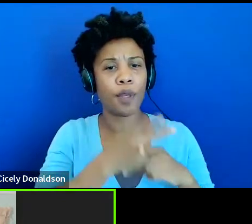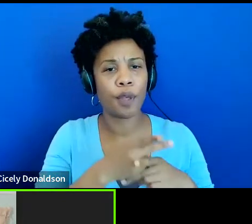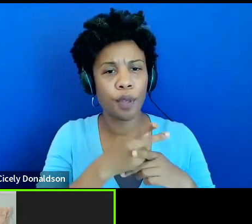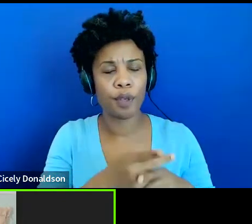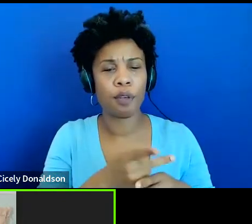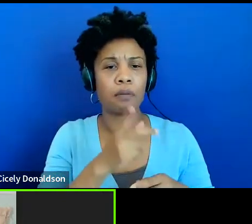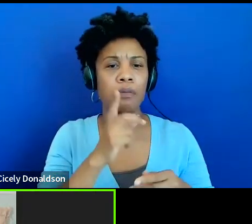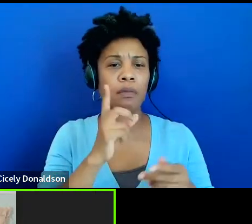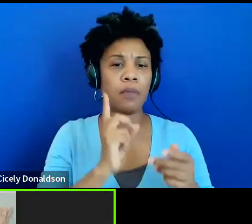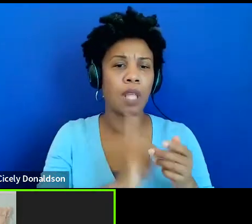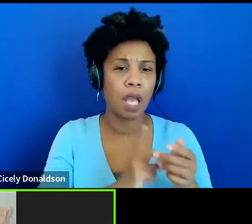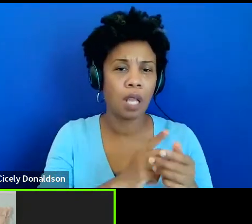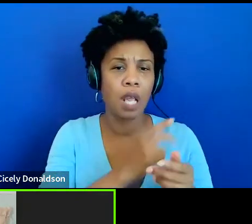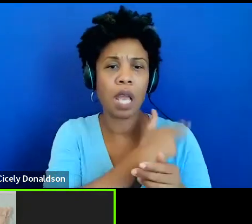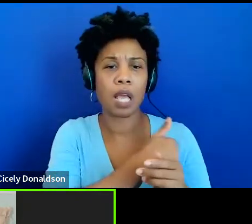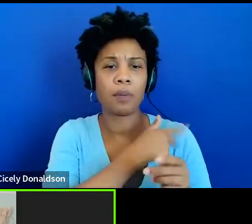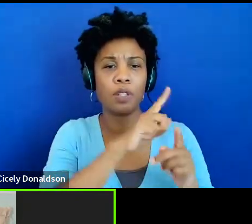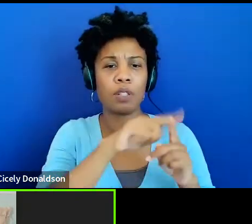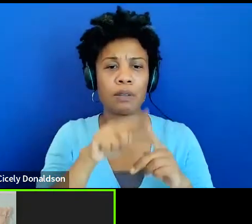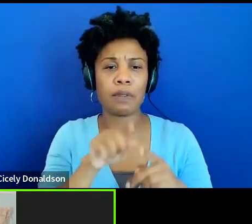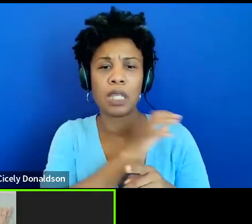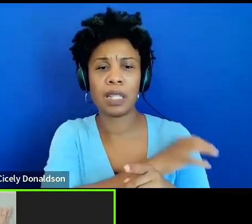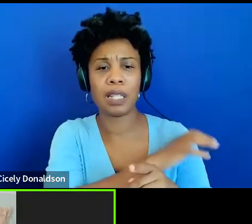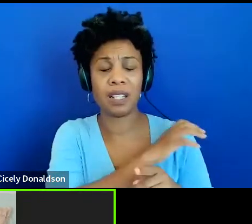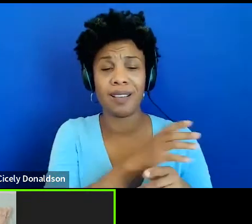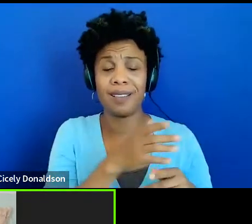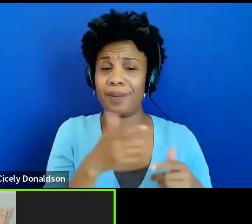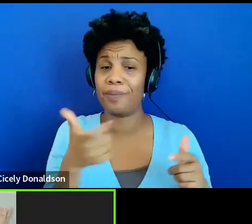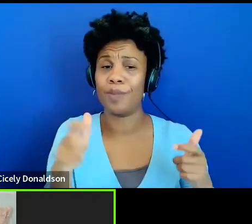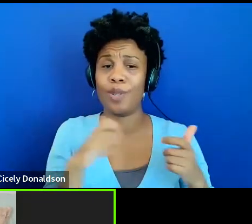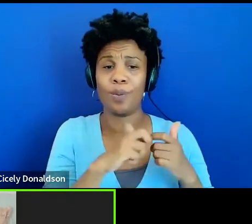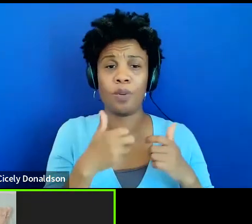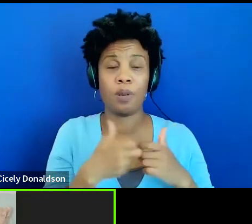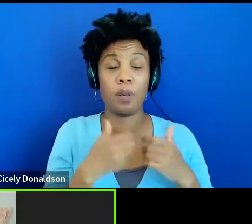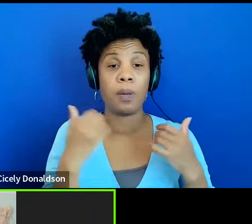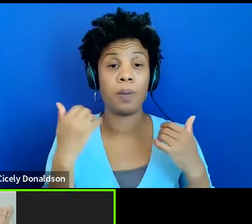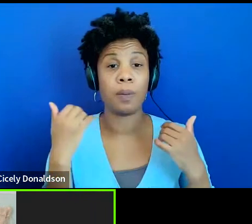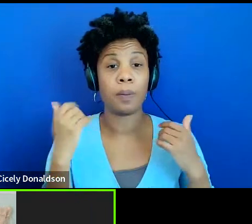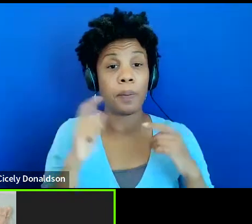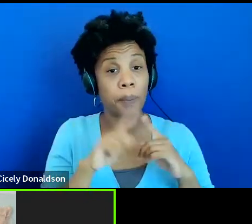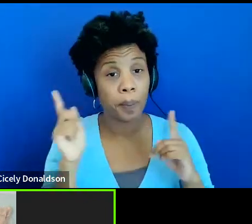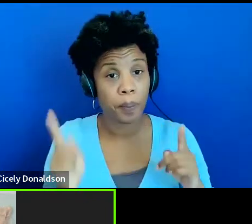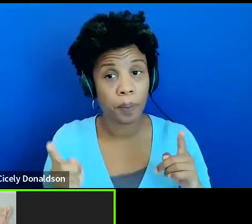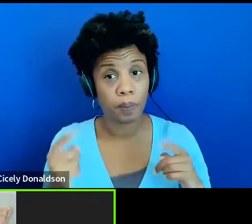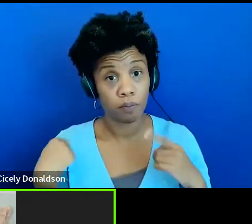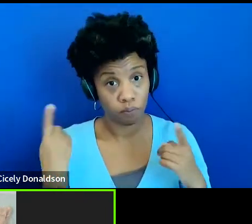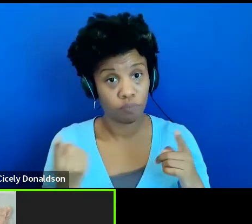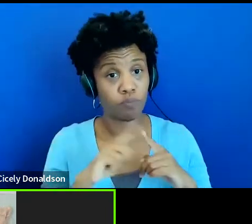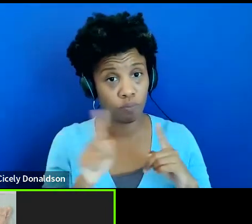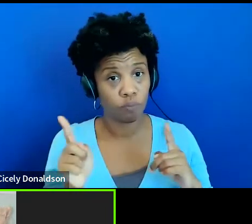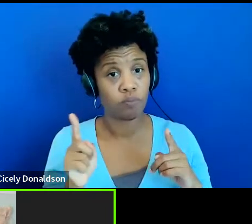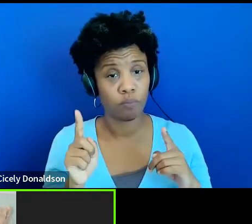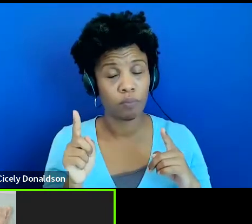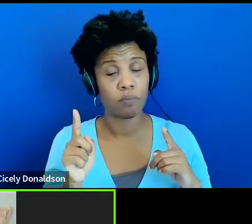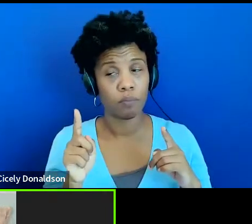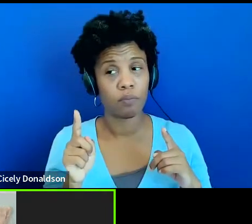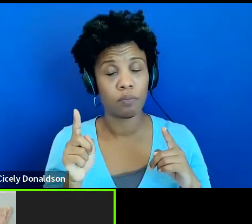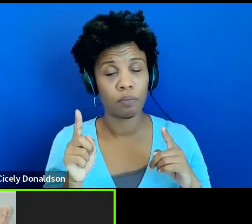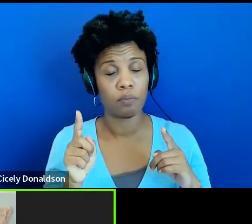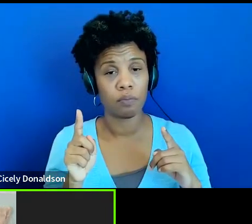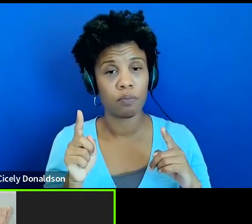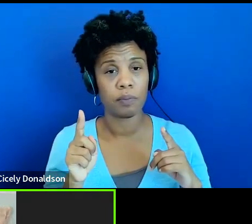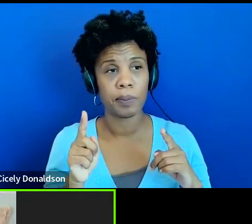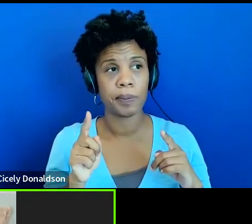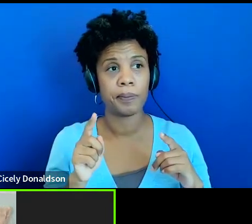St. Lucia. However, the Ministry of Health has to be as they went out into